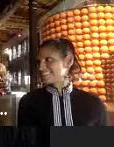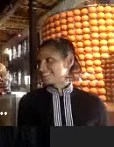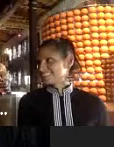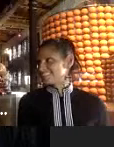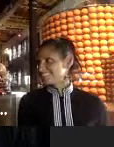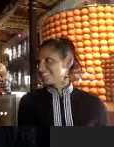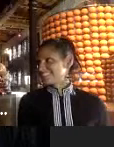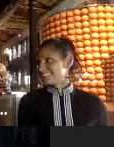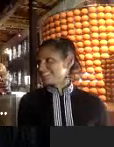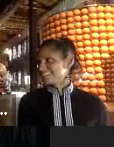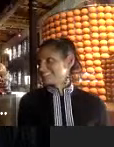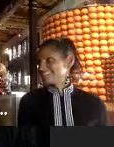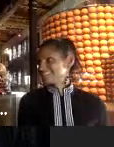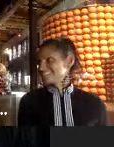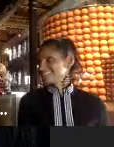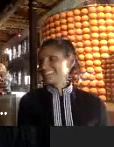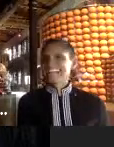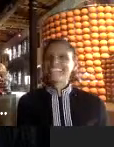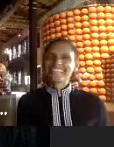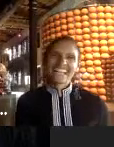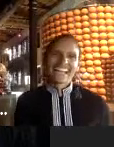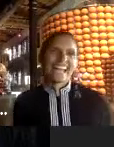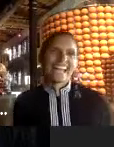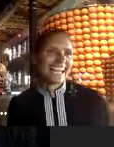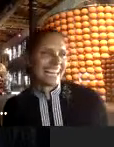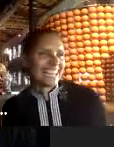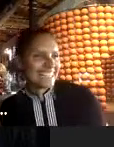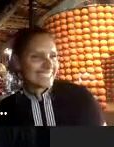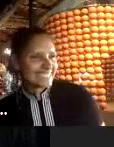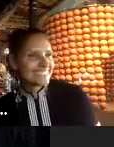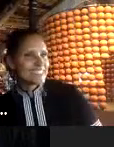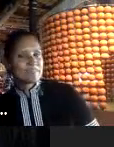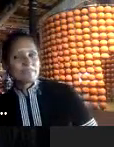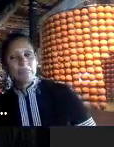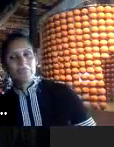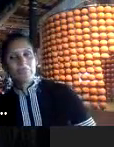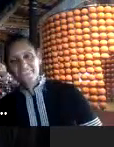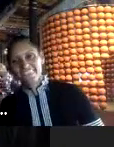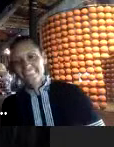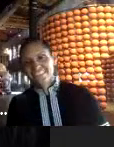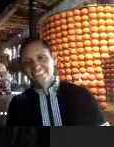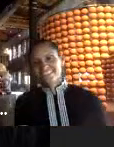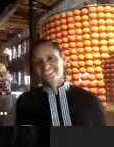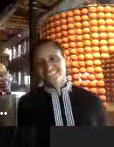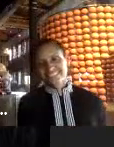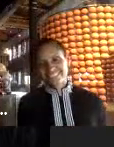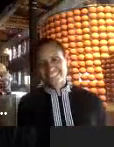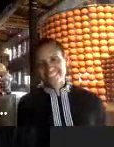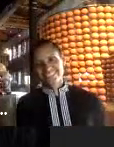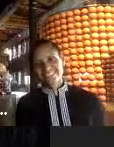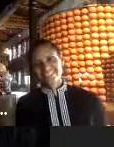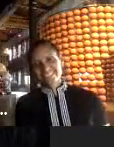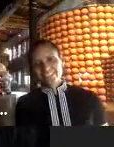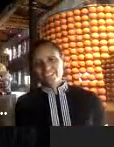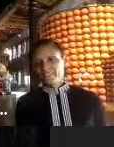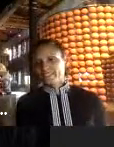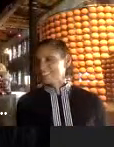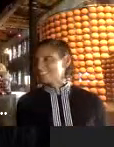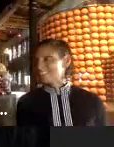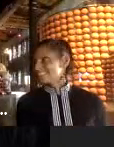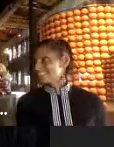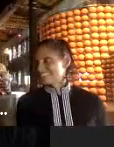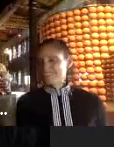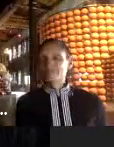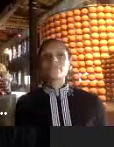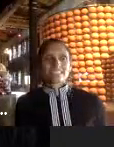I was like, throwing in, like, reeling her in, and, like, reeling her in and just saying, look, we are going to take care of you. We are going to take care of her. She